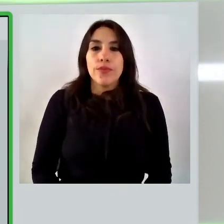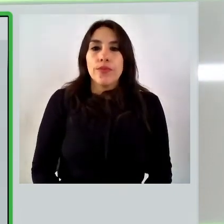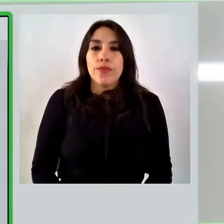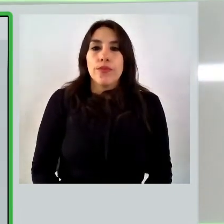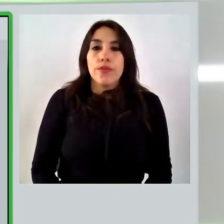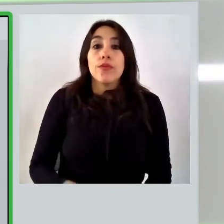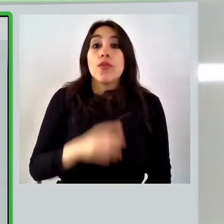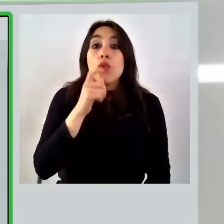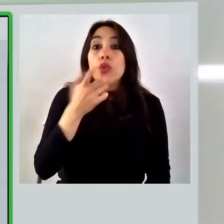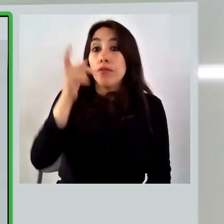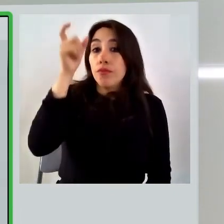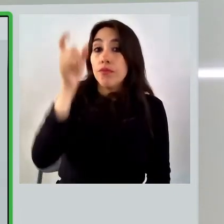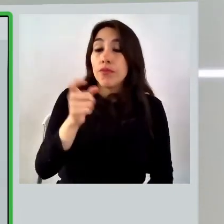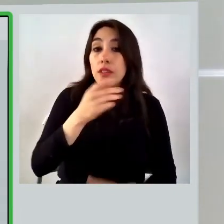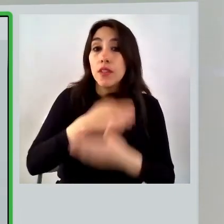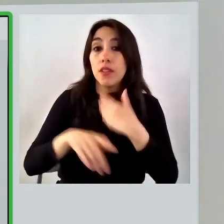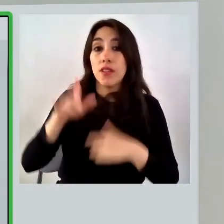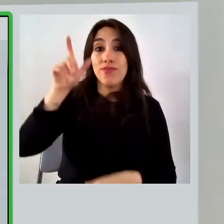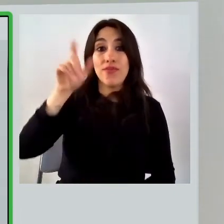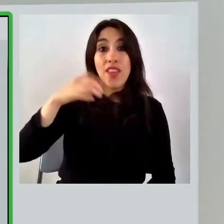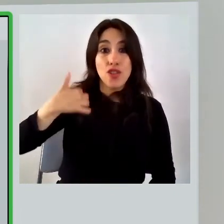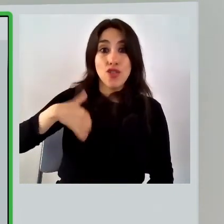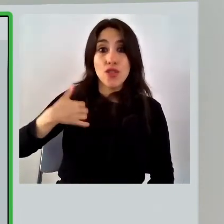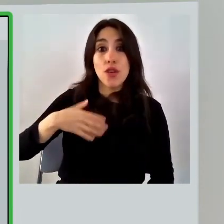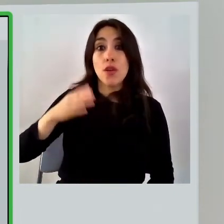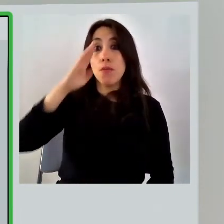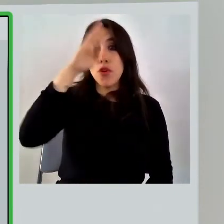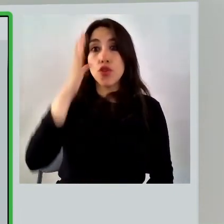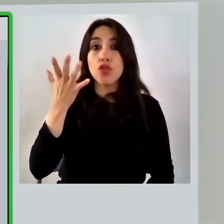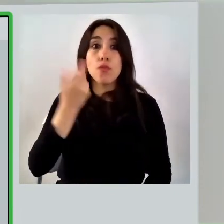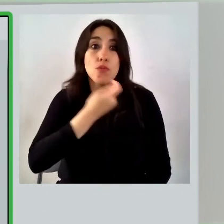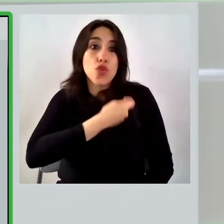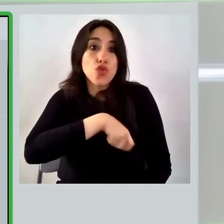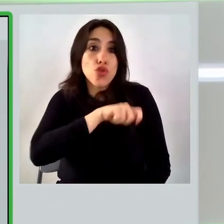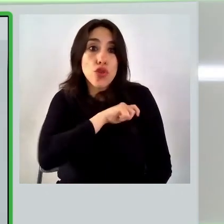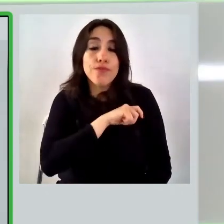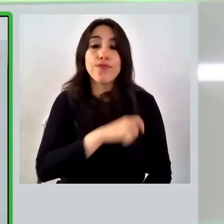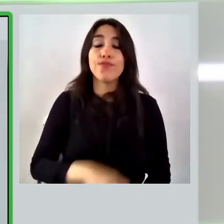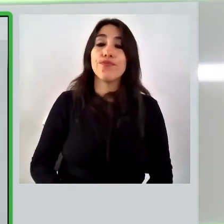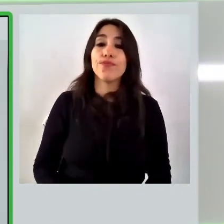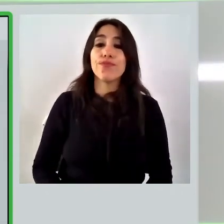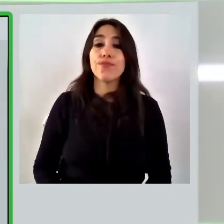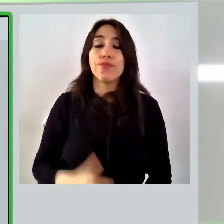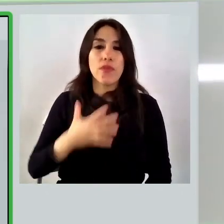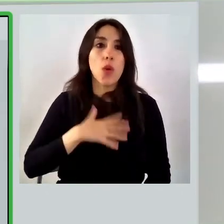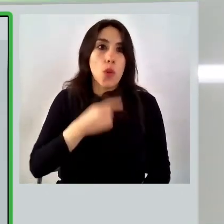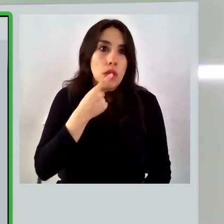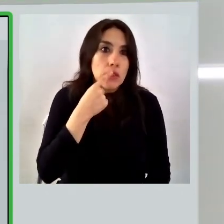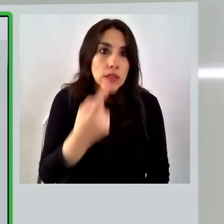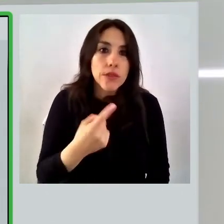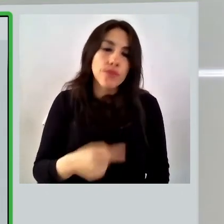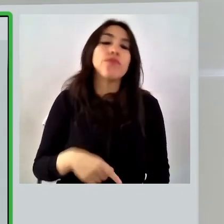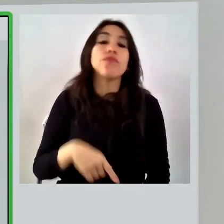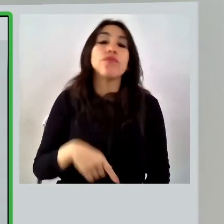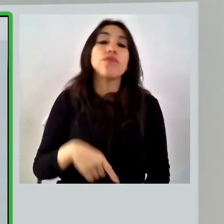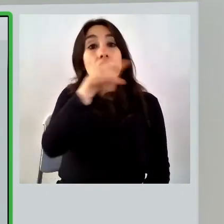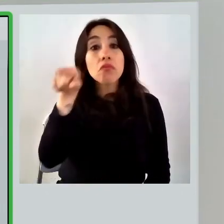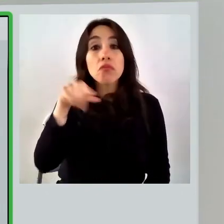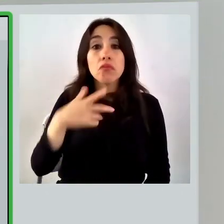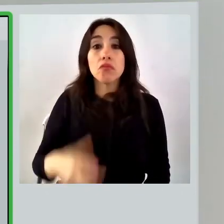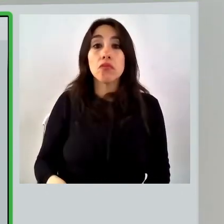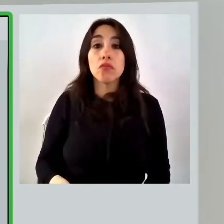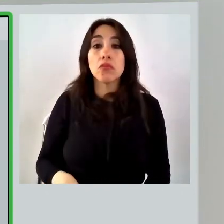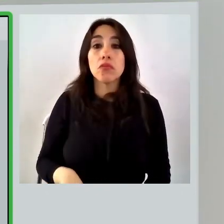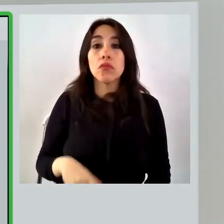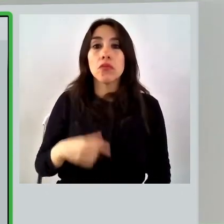the freedom to be the same person at work as they are at home. But just 23%